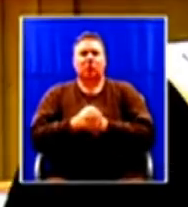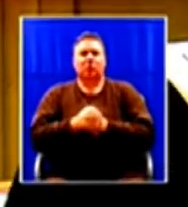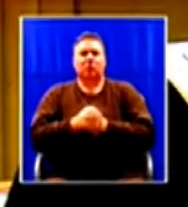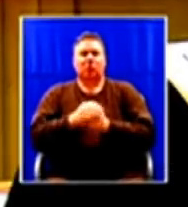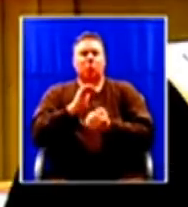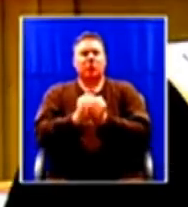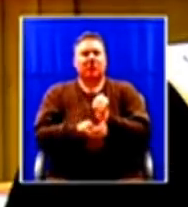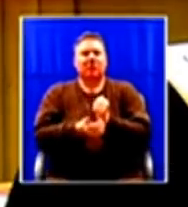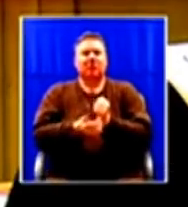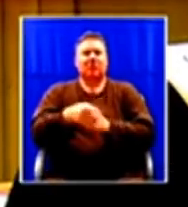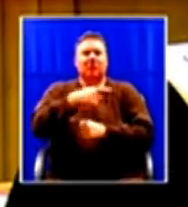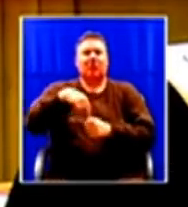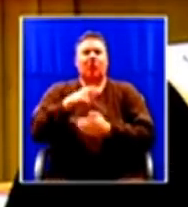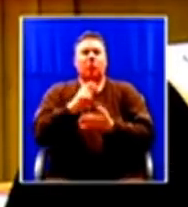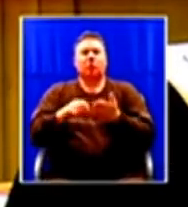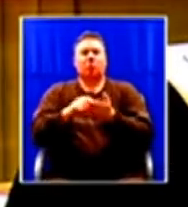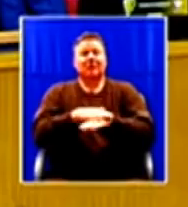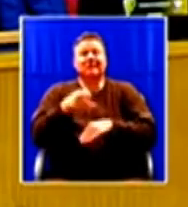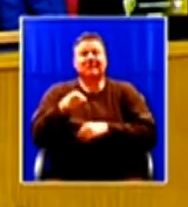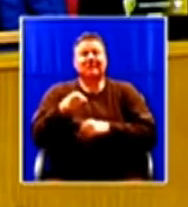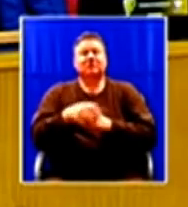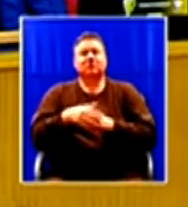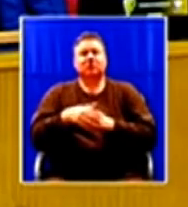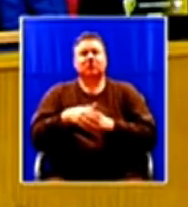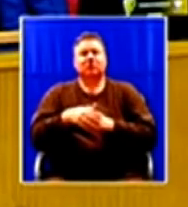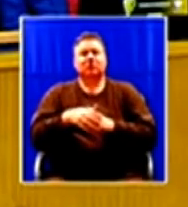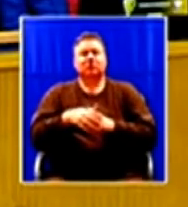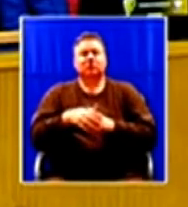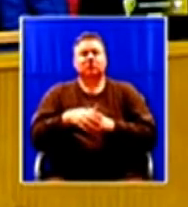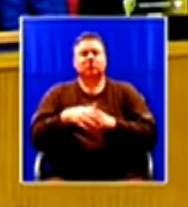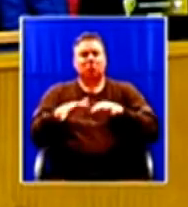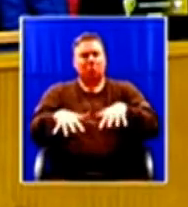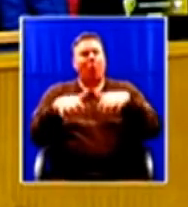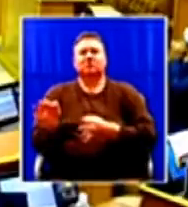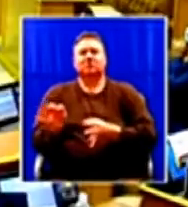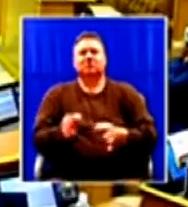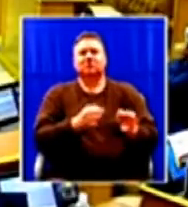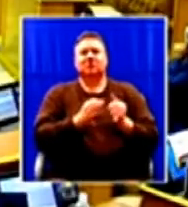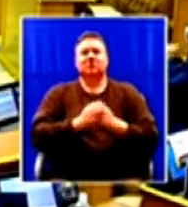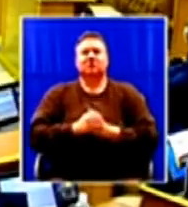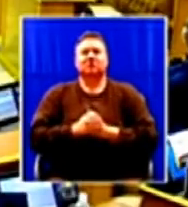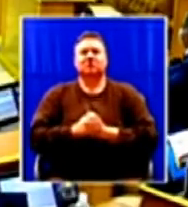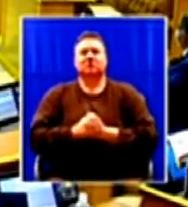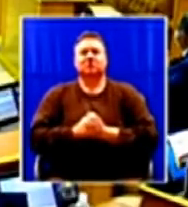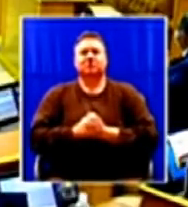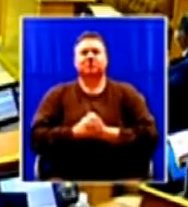or corruption. And based on those, you will then get people coming up with